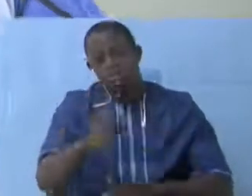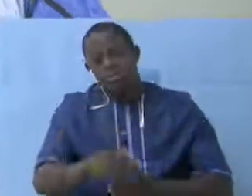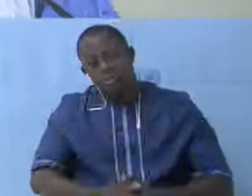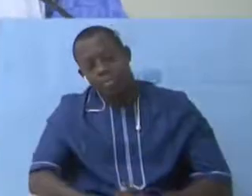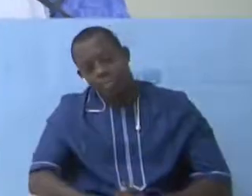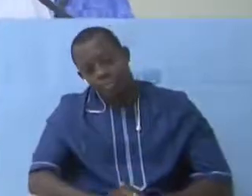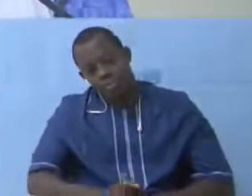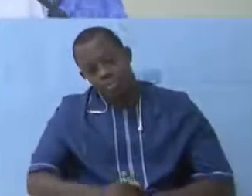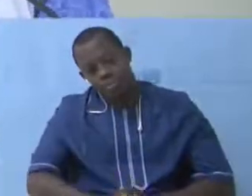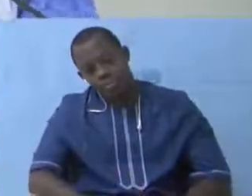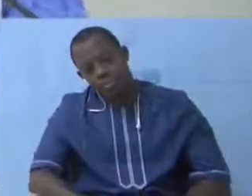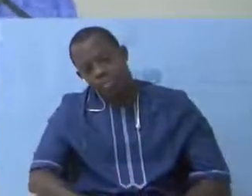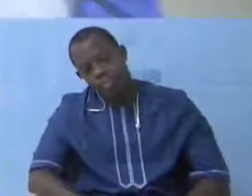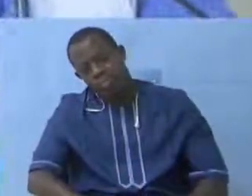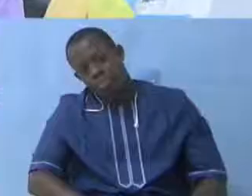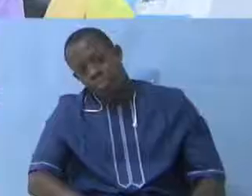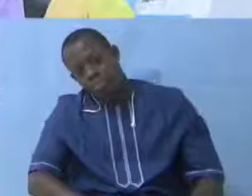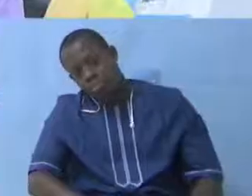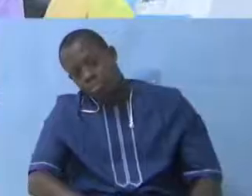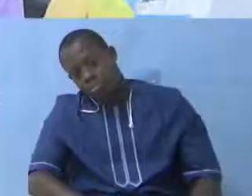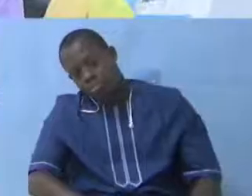it.